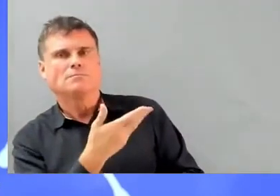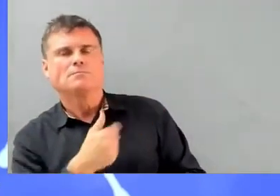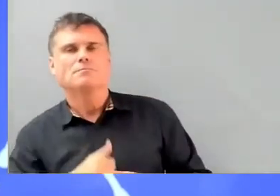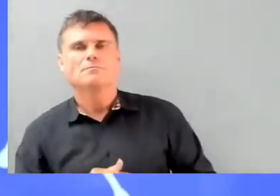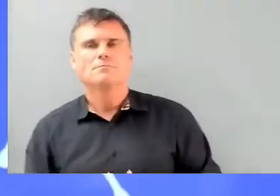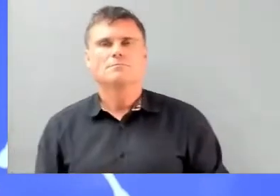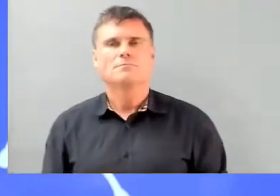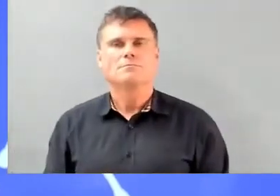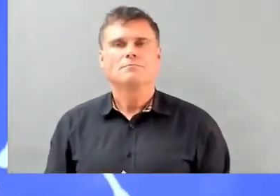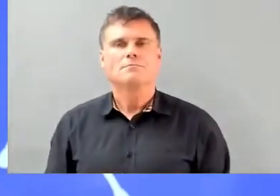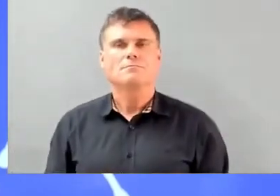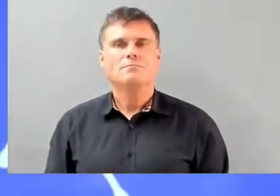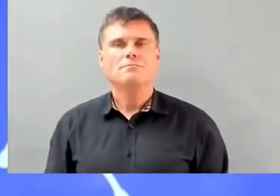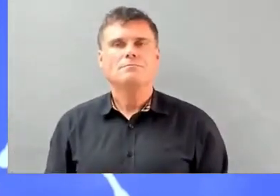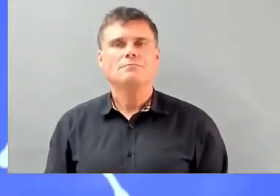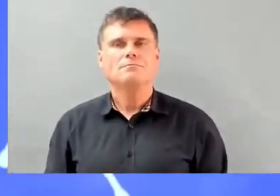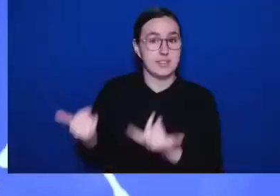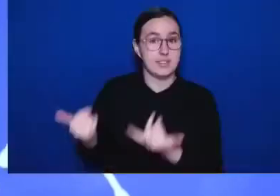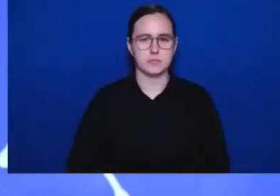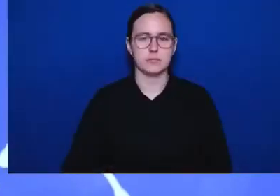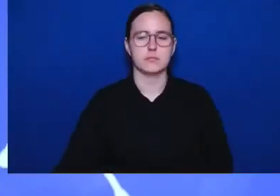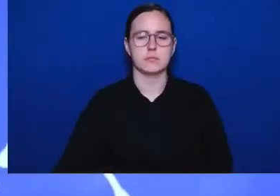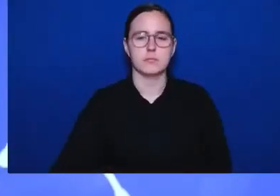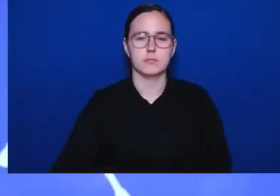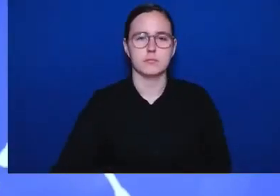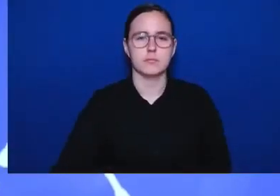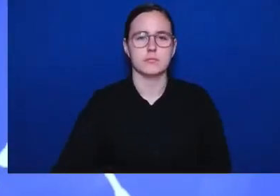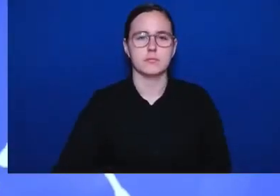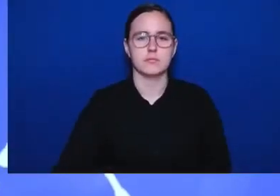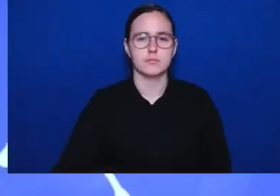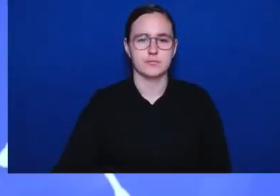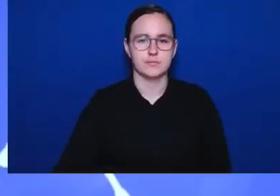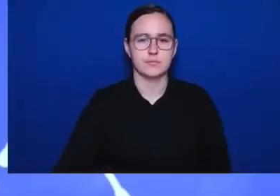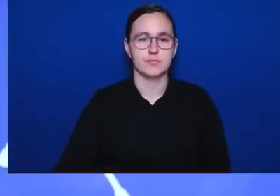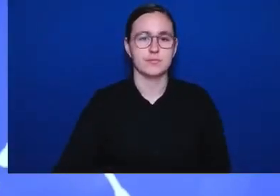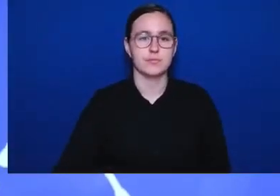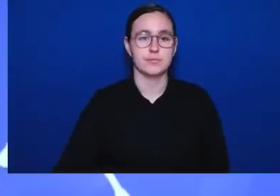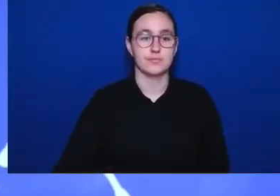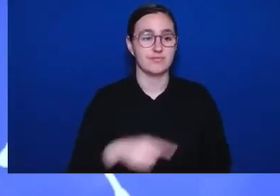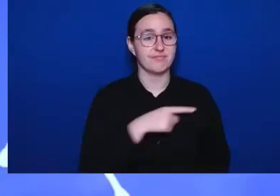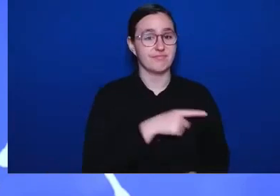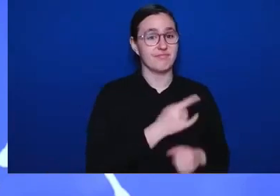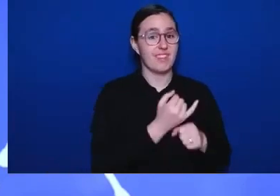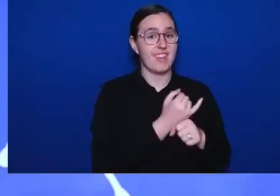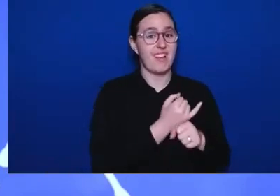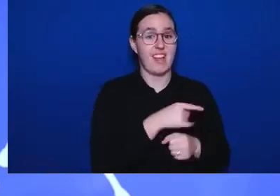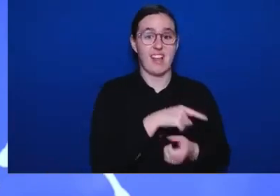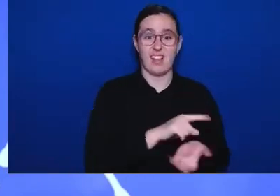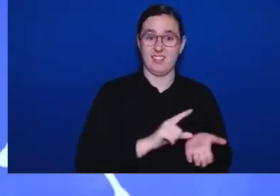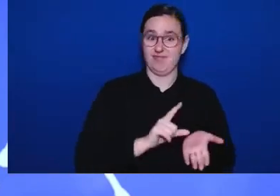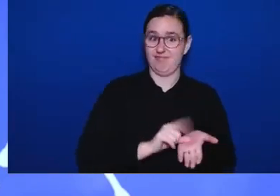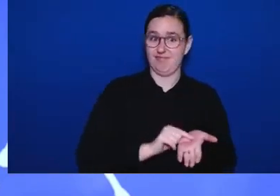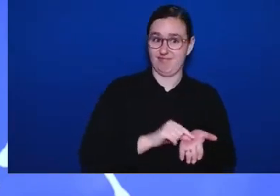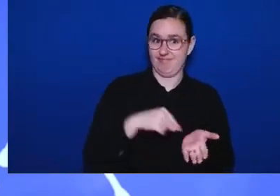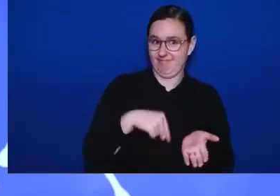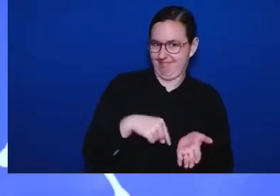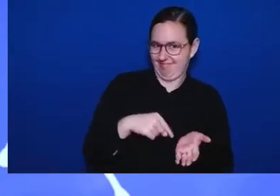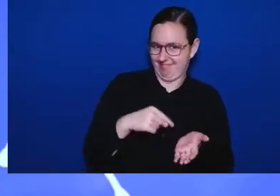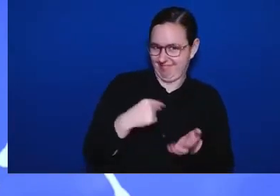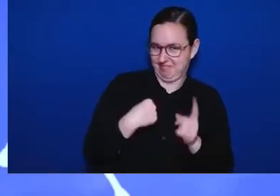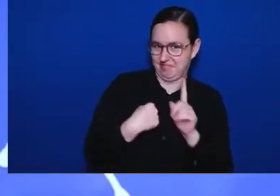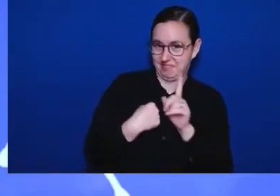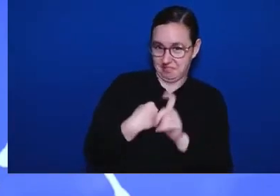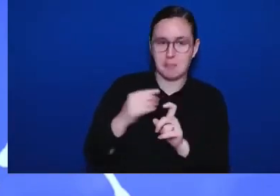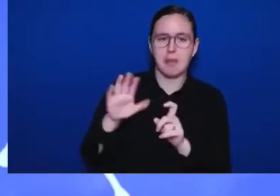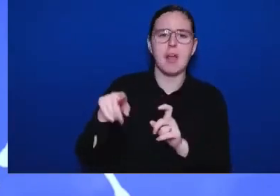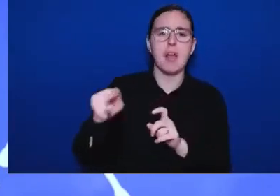Hi, Island Social Trends. So this sounds like good news, bringing more doctors into the system. I'm just wondering if you have any